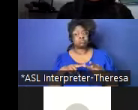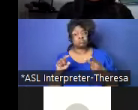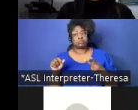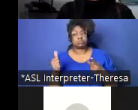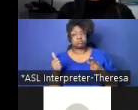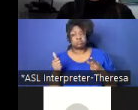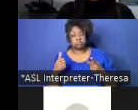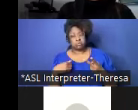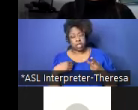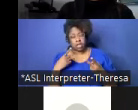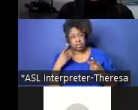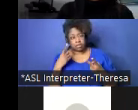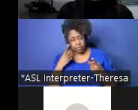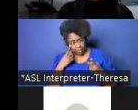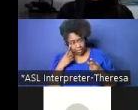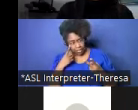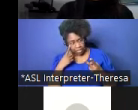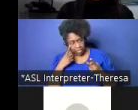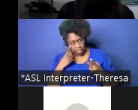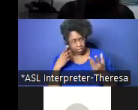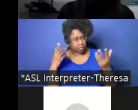think that